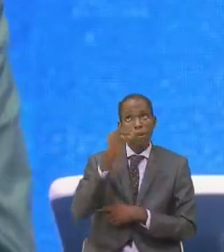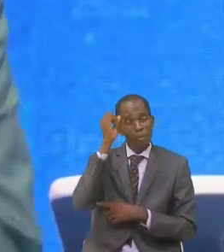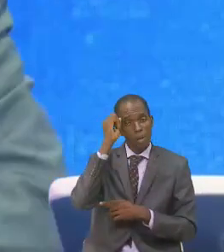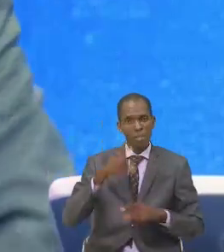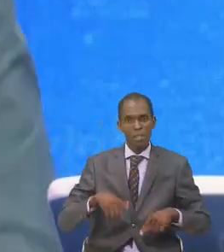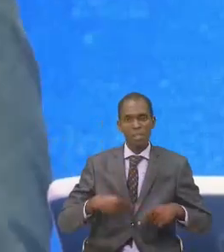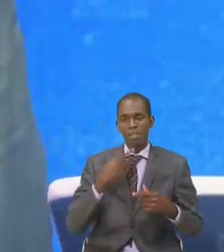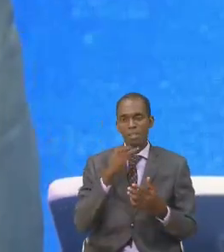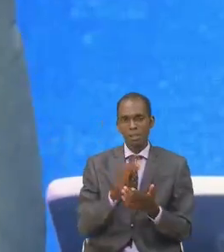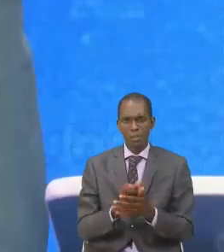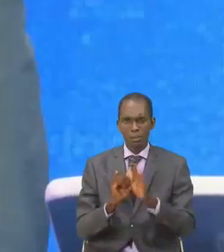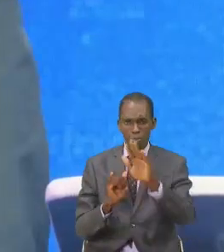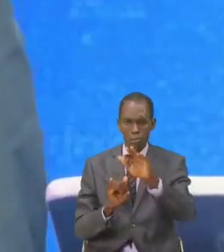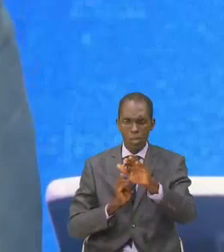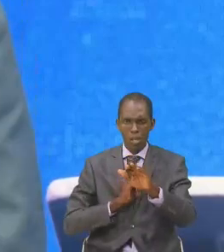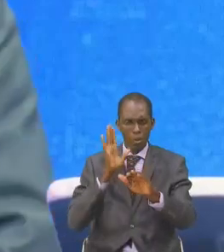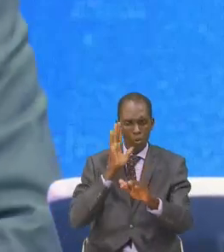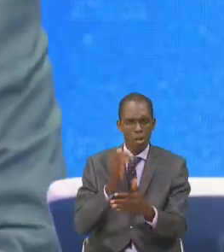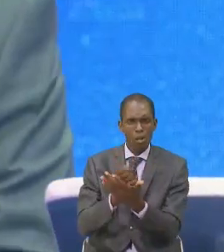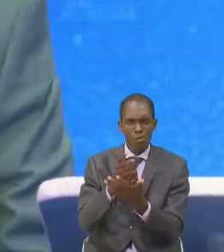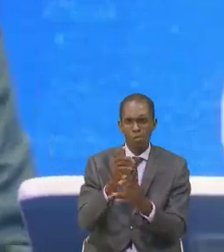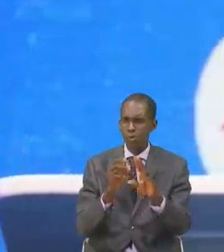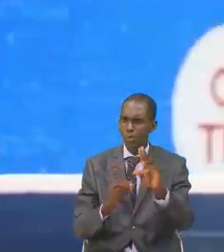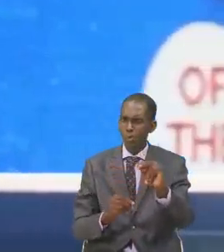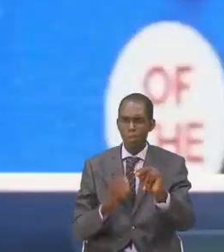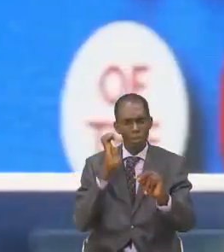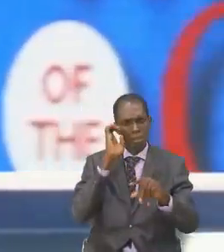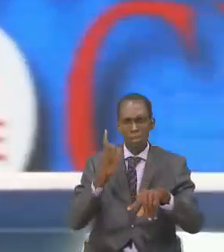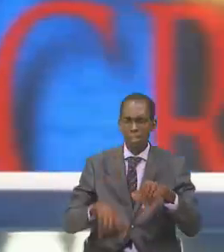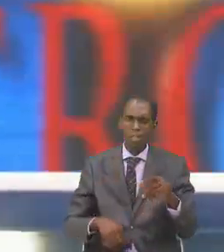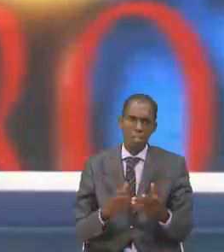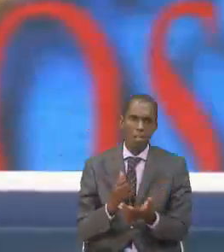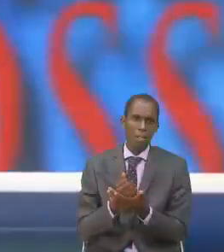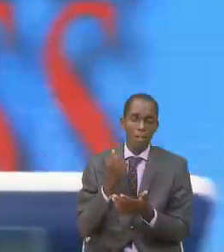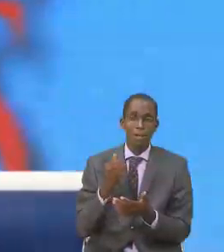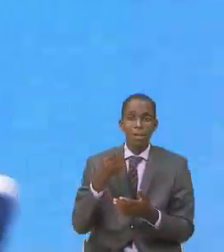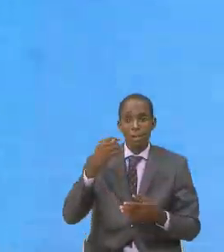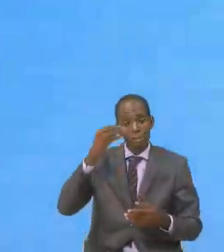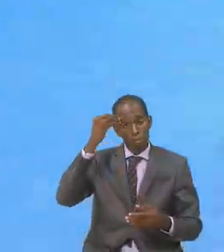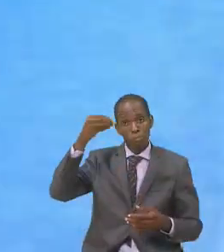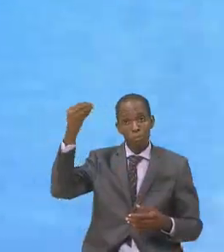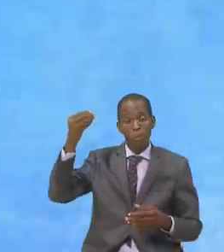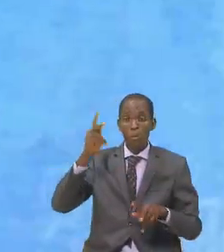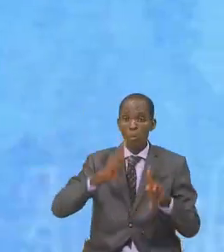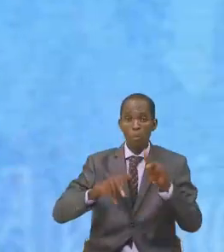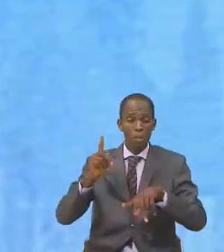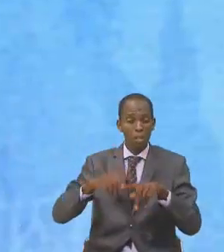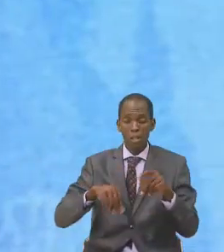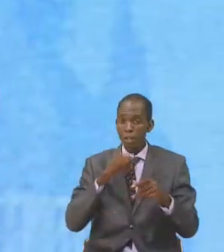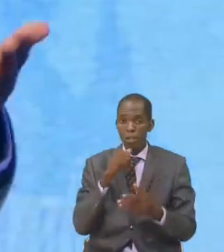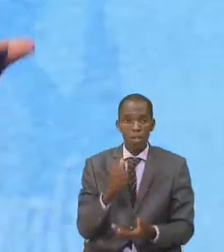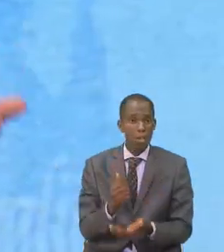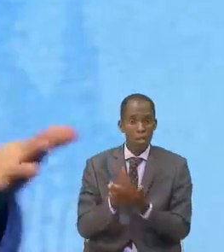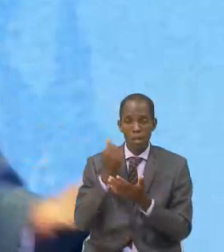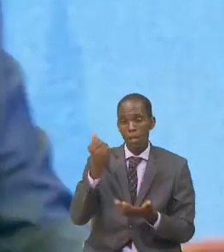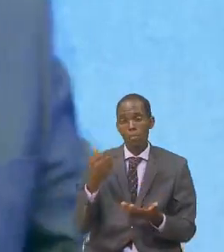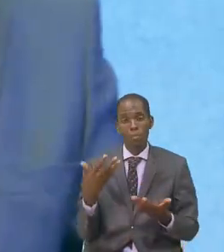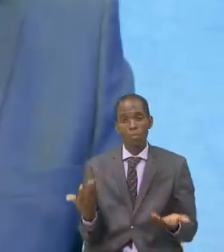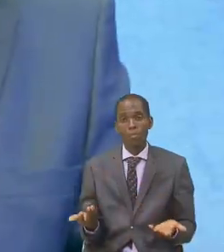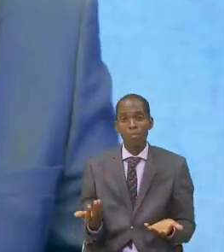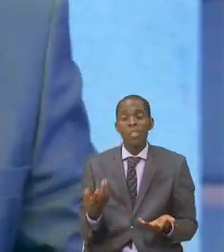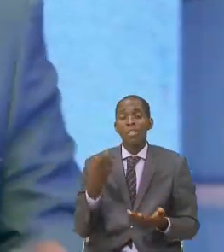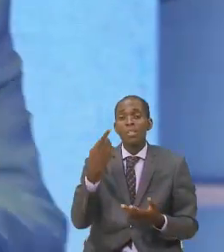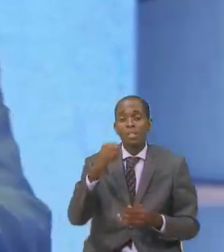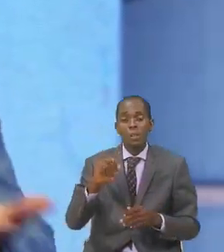stand straight every day of his life, and then he says, I will help you. No, he cannot help. Philosophers